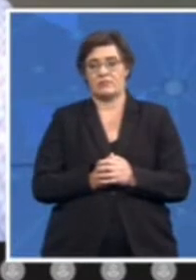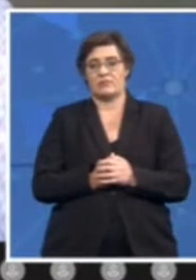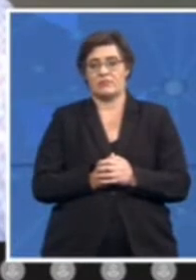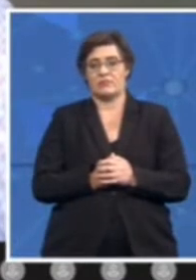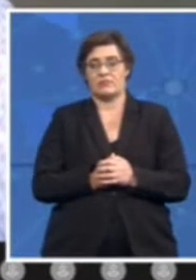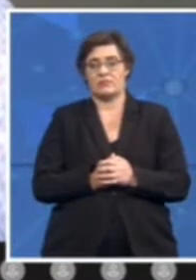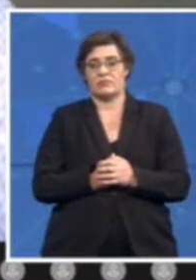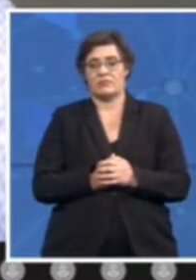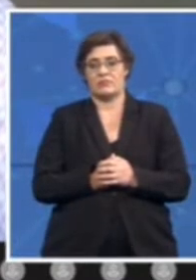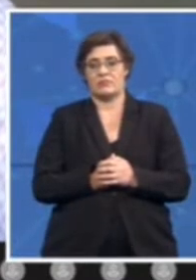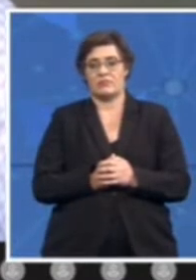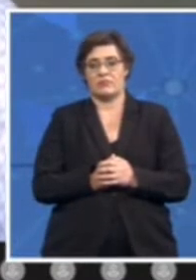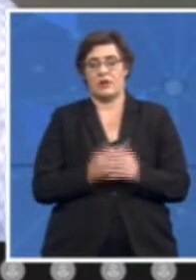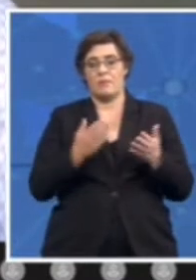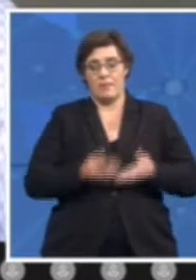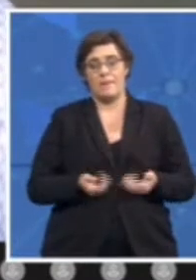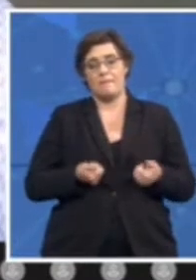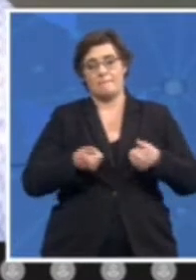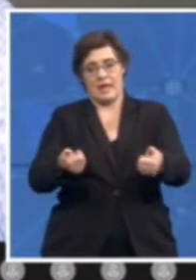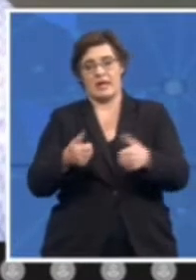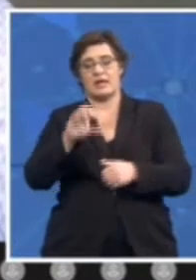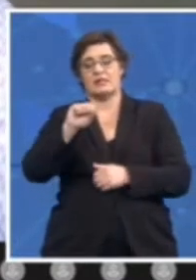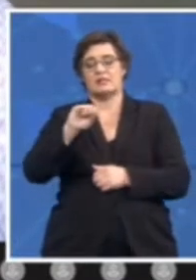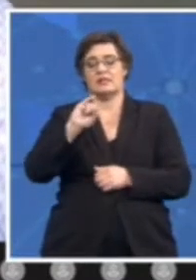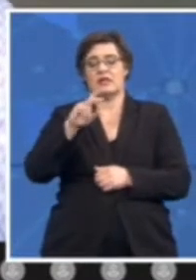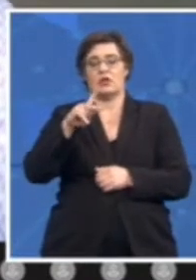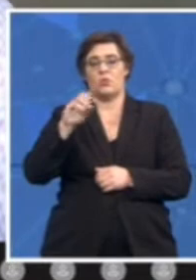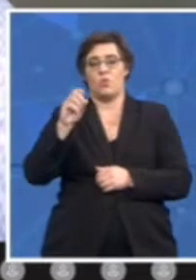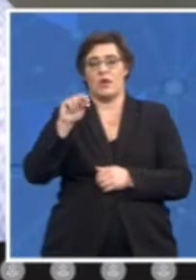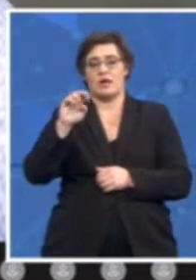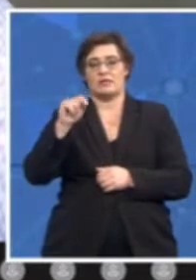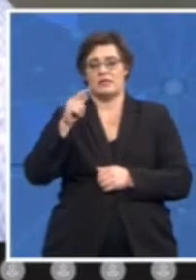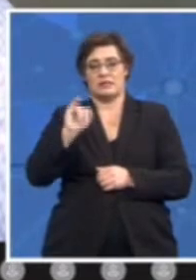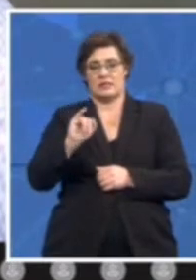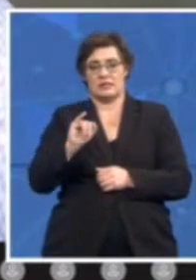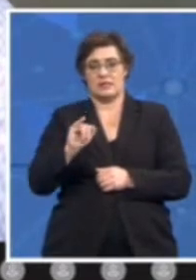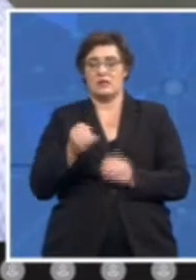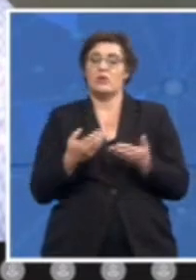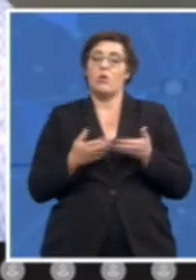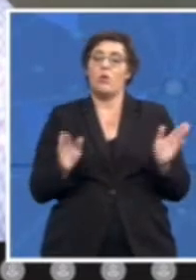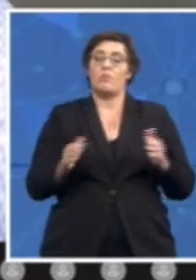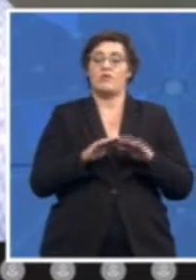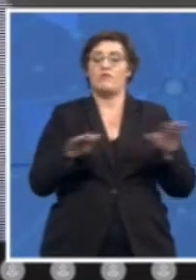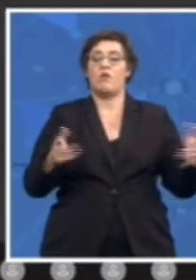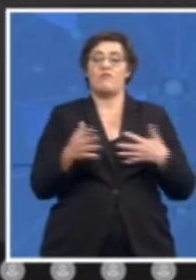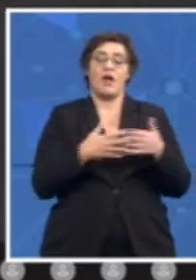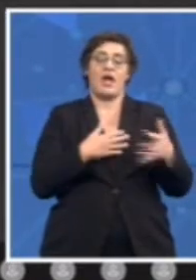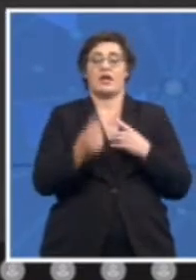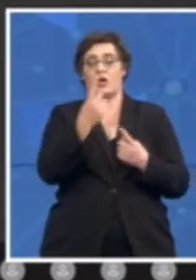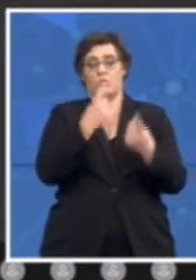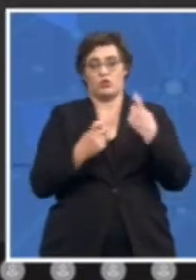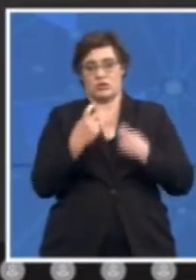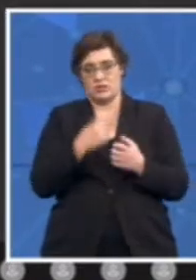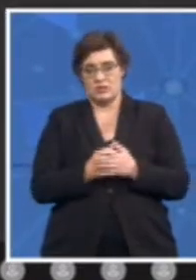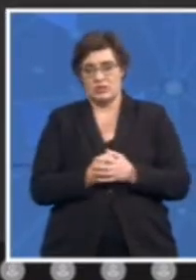you, and open up the floor to any questions as moderated by you.